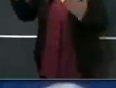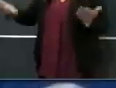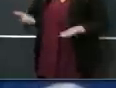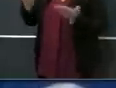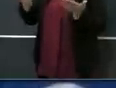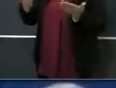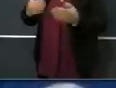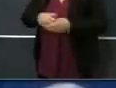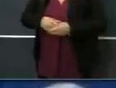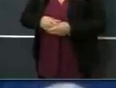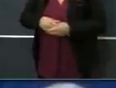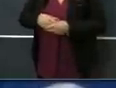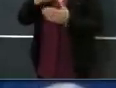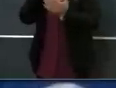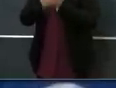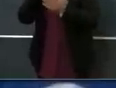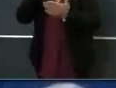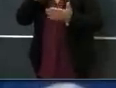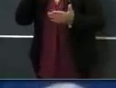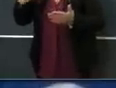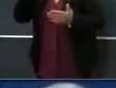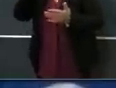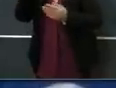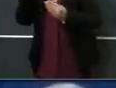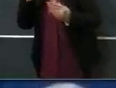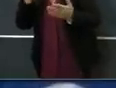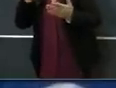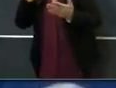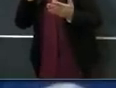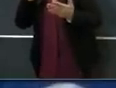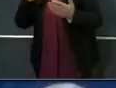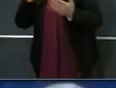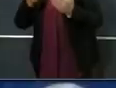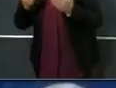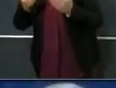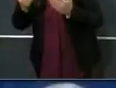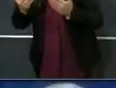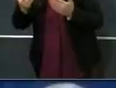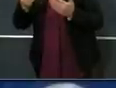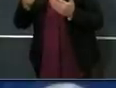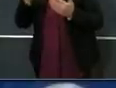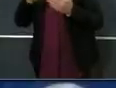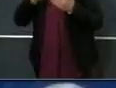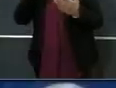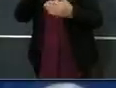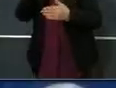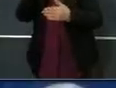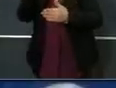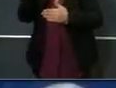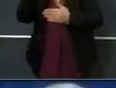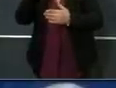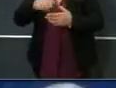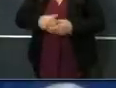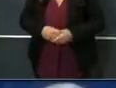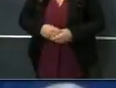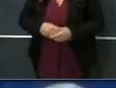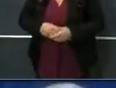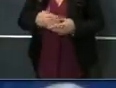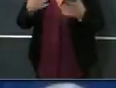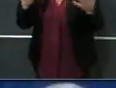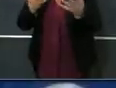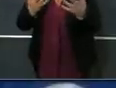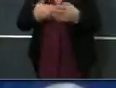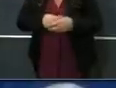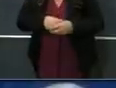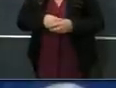of concept they'll be rolling out in the next number of days, I think around right before May 1st. They're going to be converting